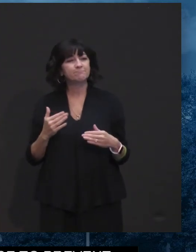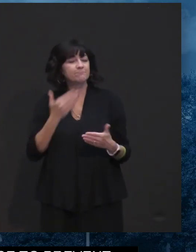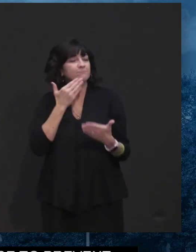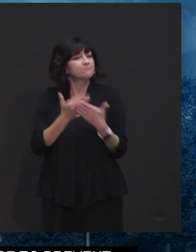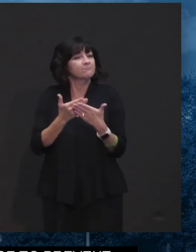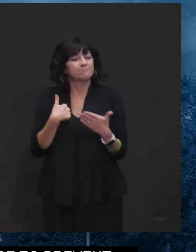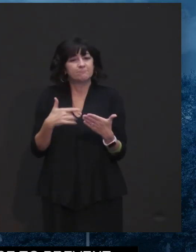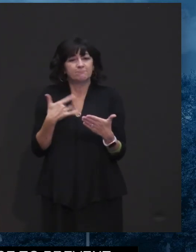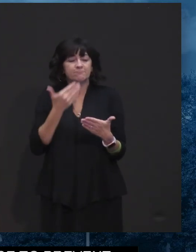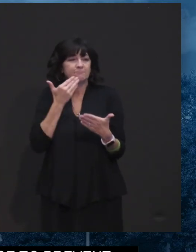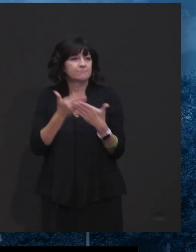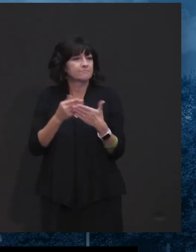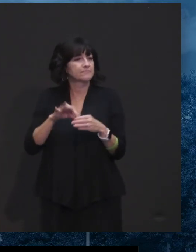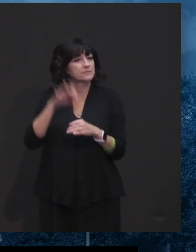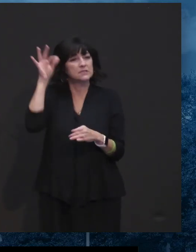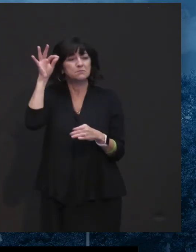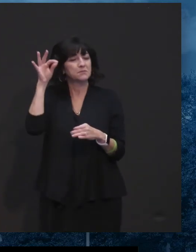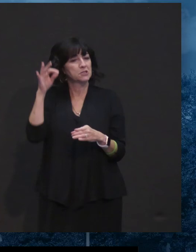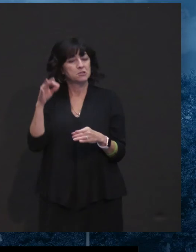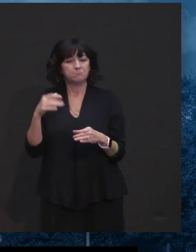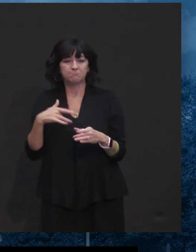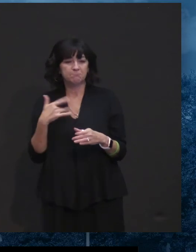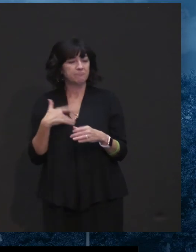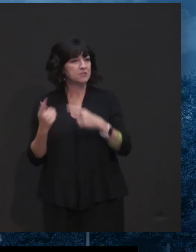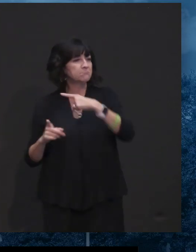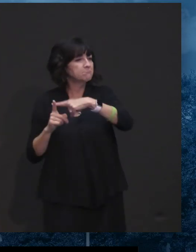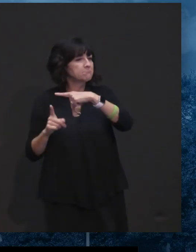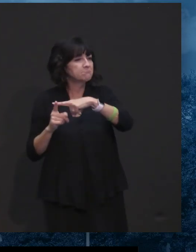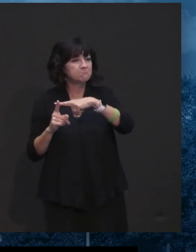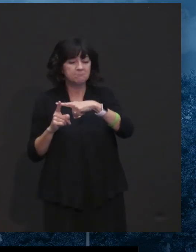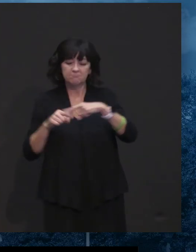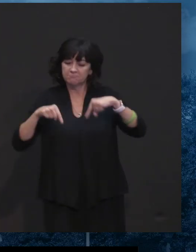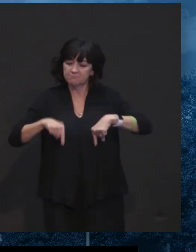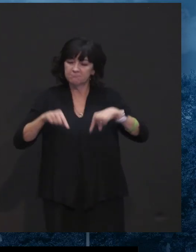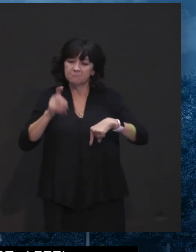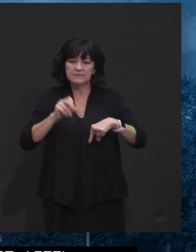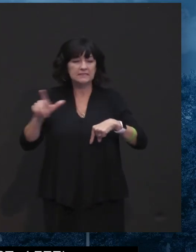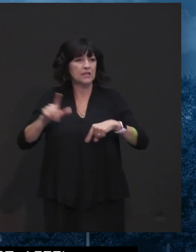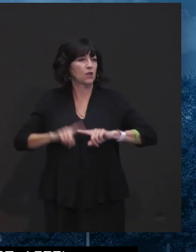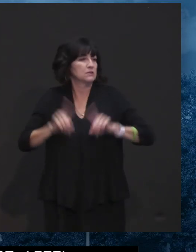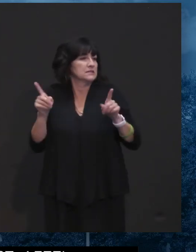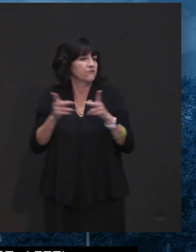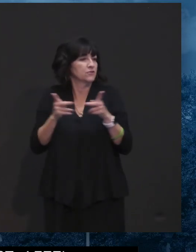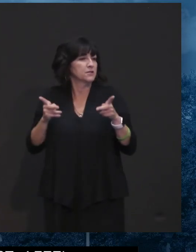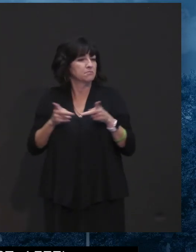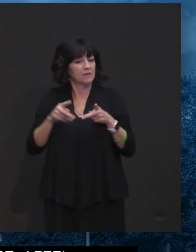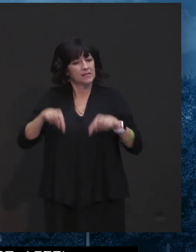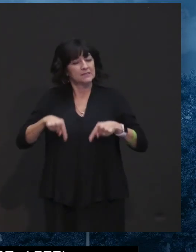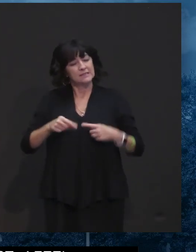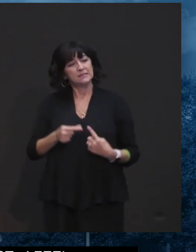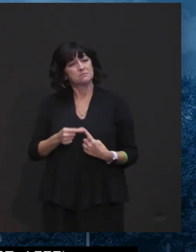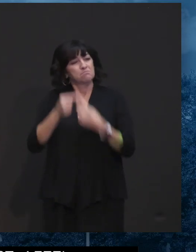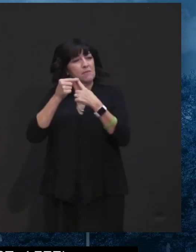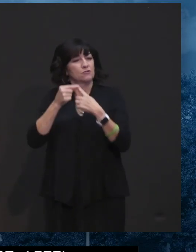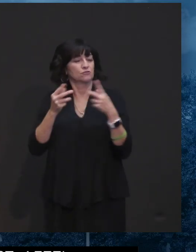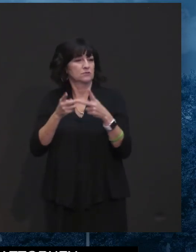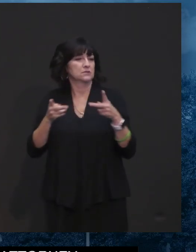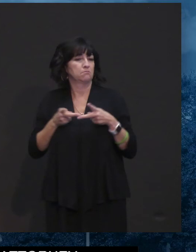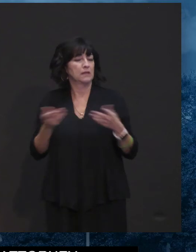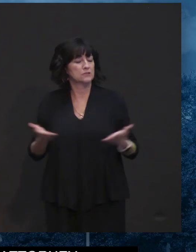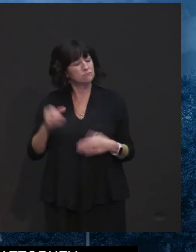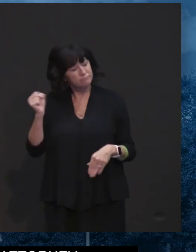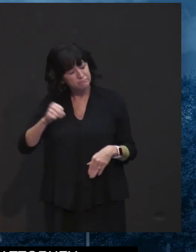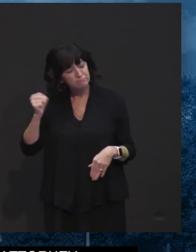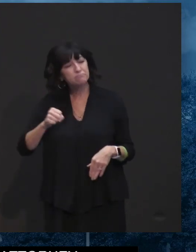there. As the Attorney General said, Delaware's a different place, a special place. Obviously, there are concerns from time